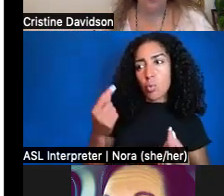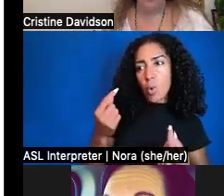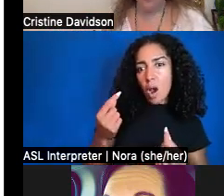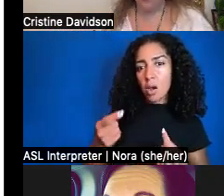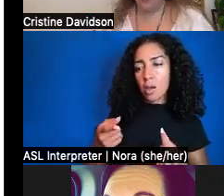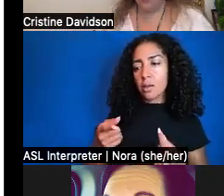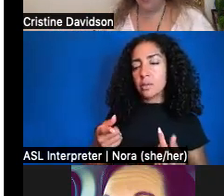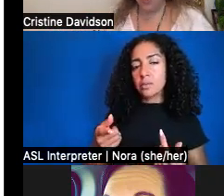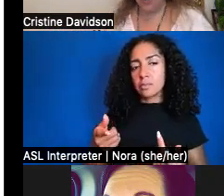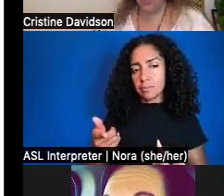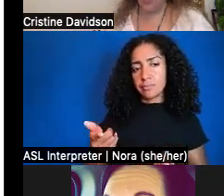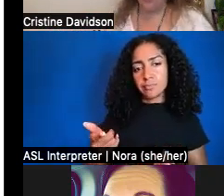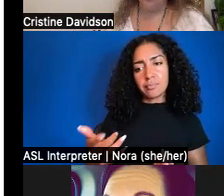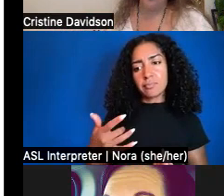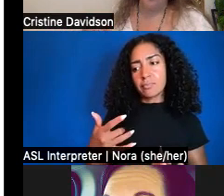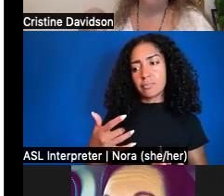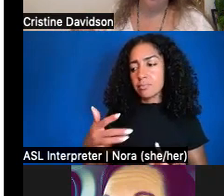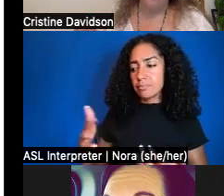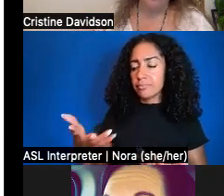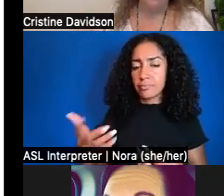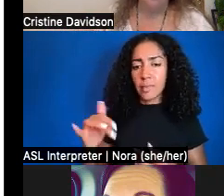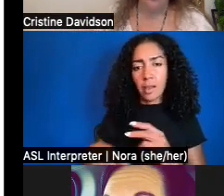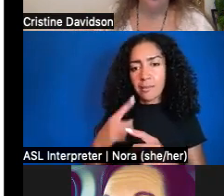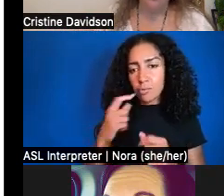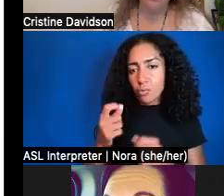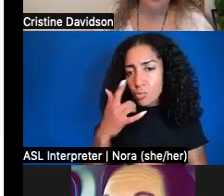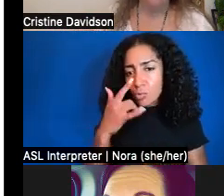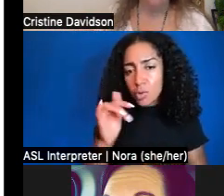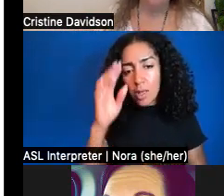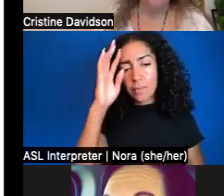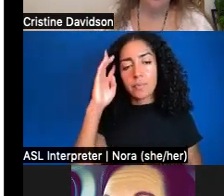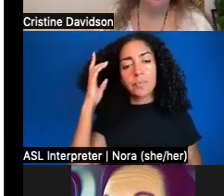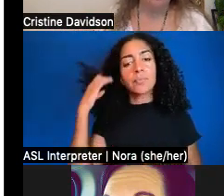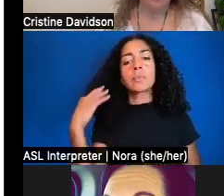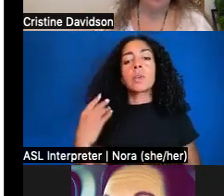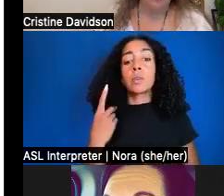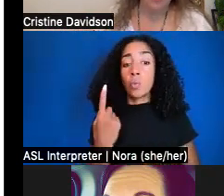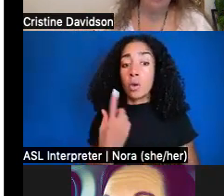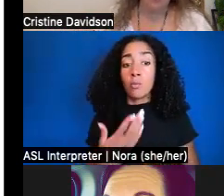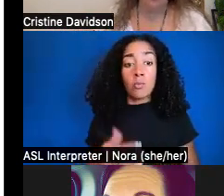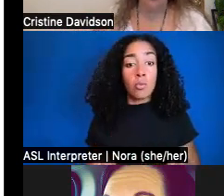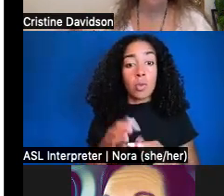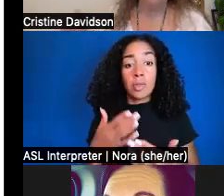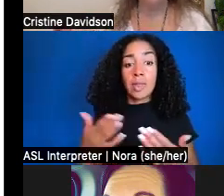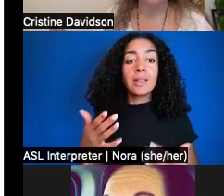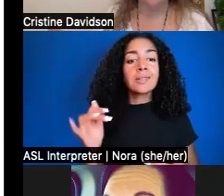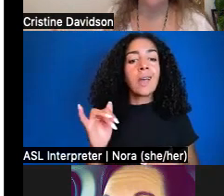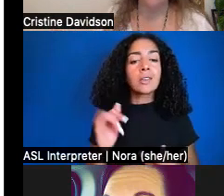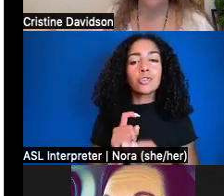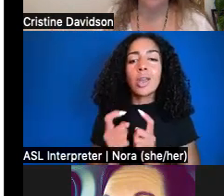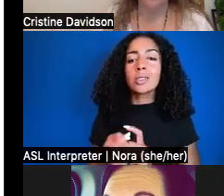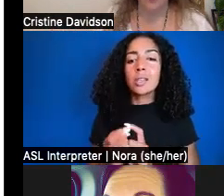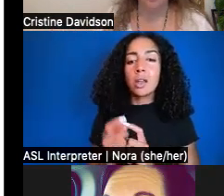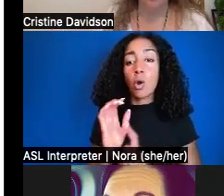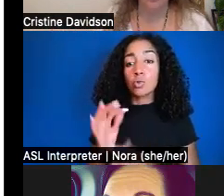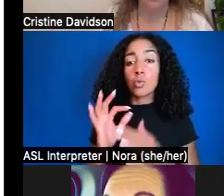of changing that culture around respecting our elders. Like in Native community, we respect our elders